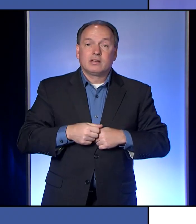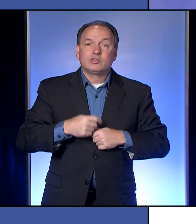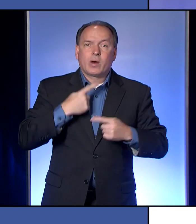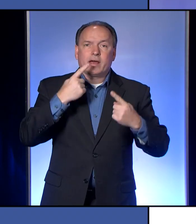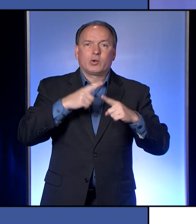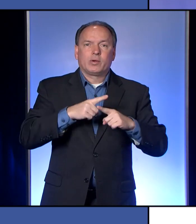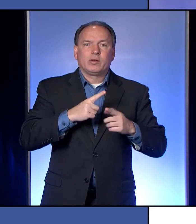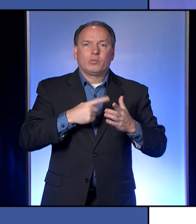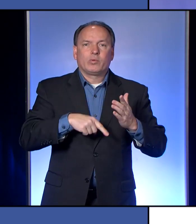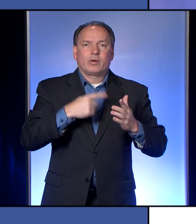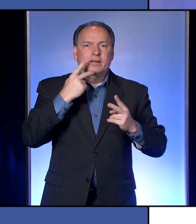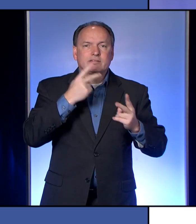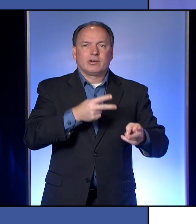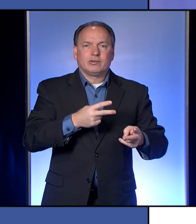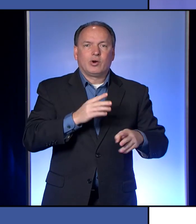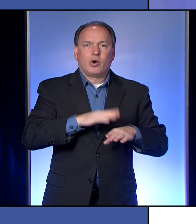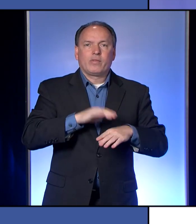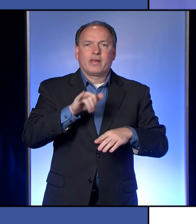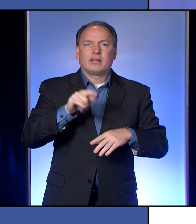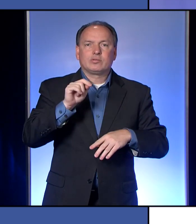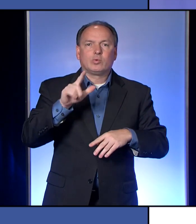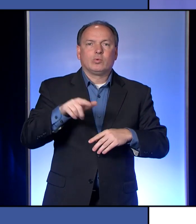on that tool.